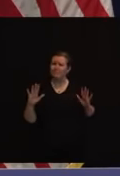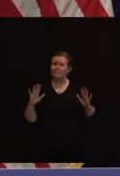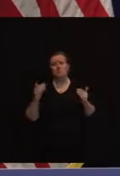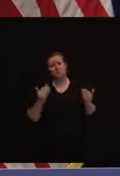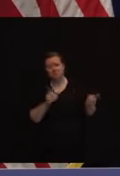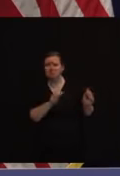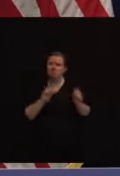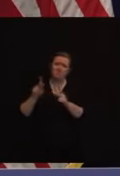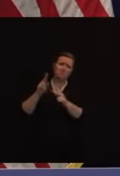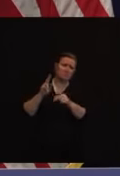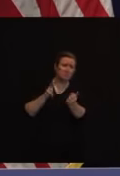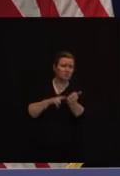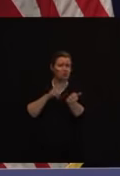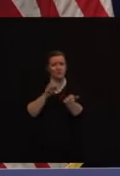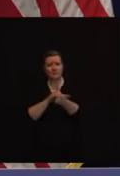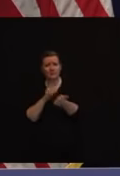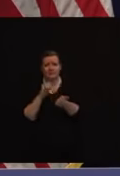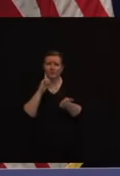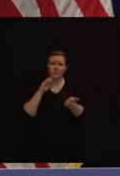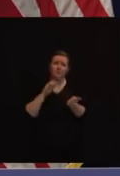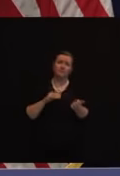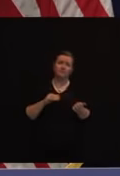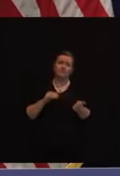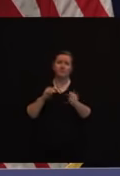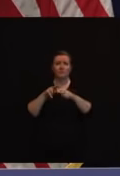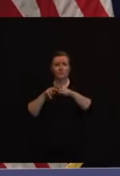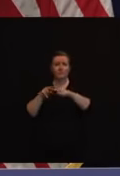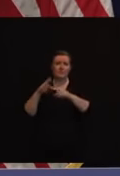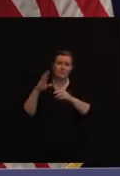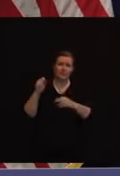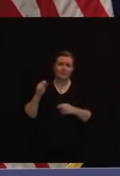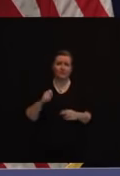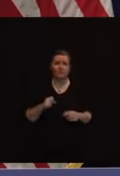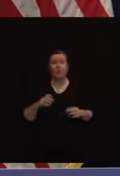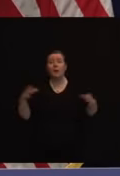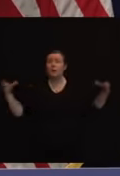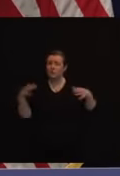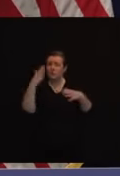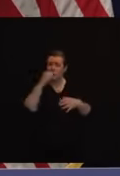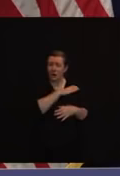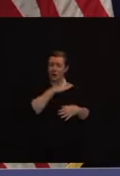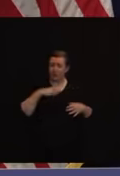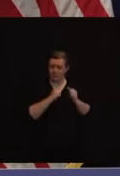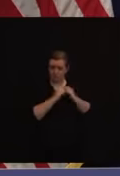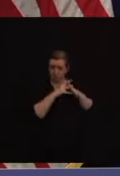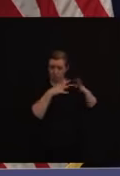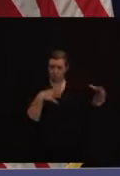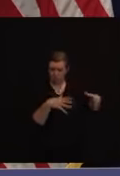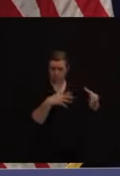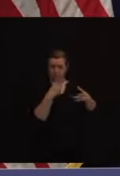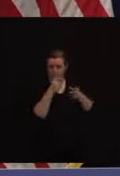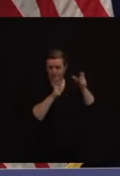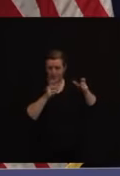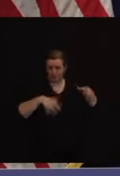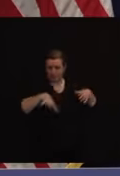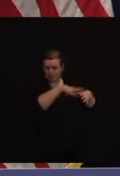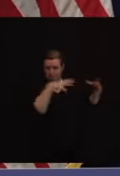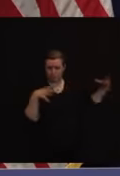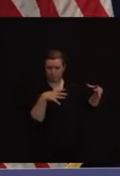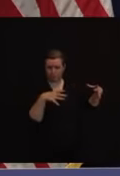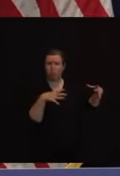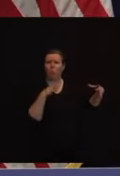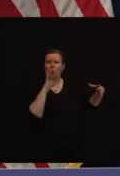put together, on the list of where we're going to need some advice, is how to deal with mass transit as a general matter going forward.